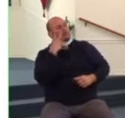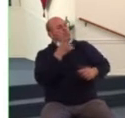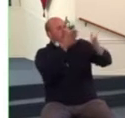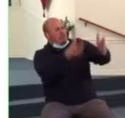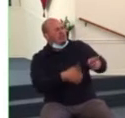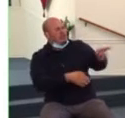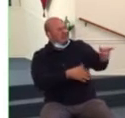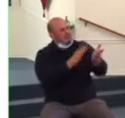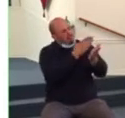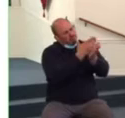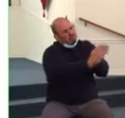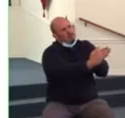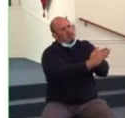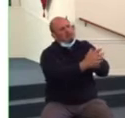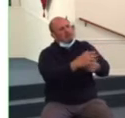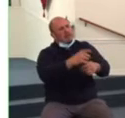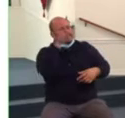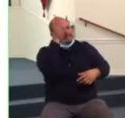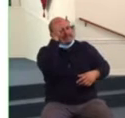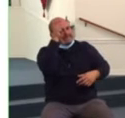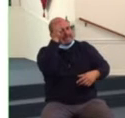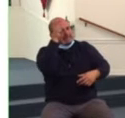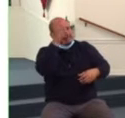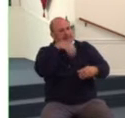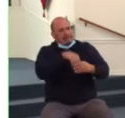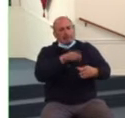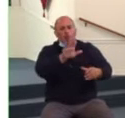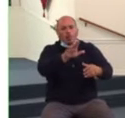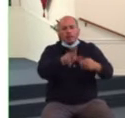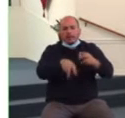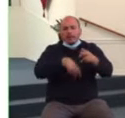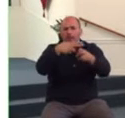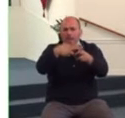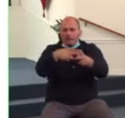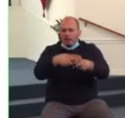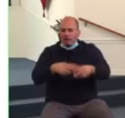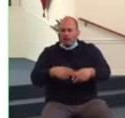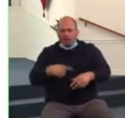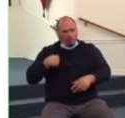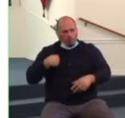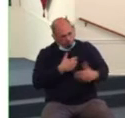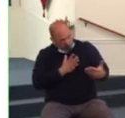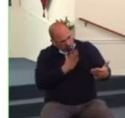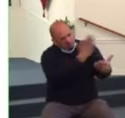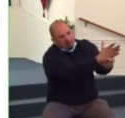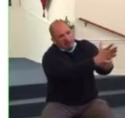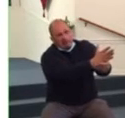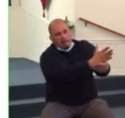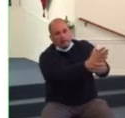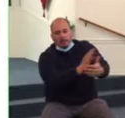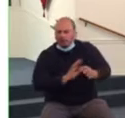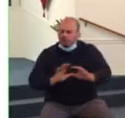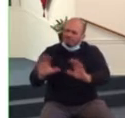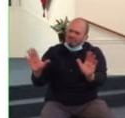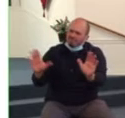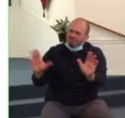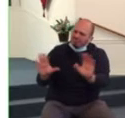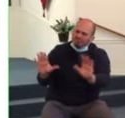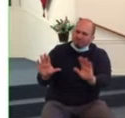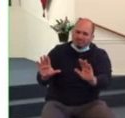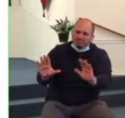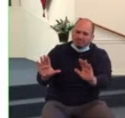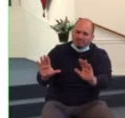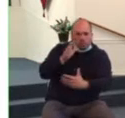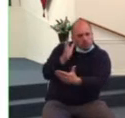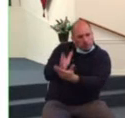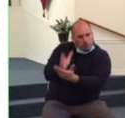for you." Let's go a little further. Look at what happens next. As the time approached for Him to be taken up to heaven,